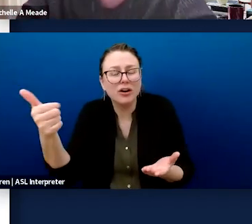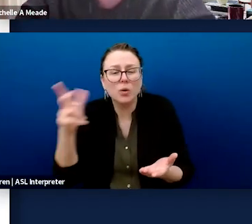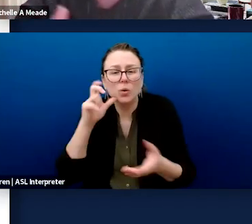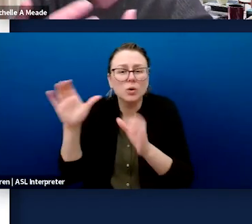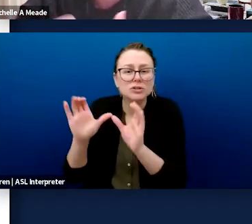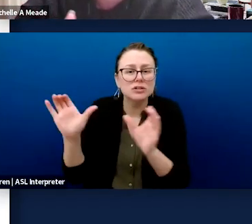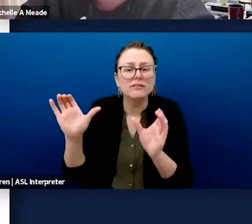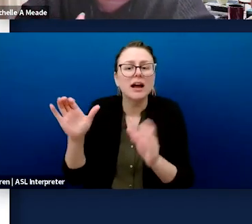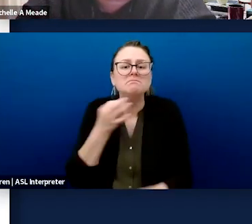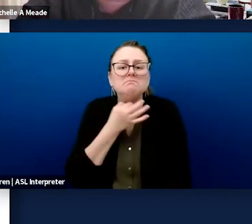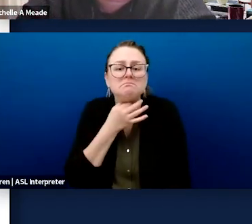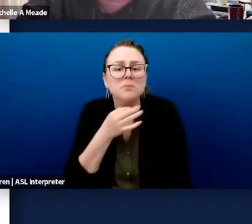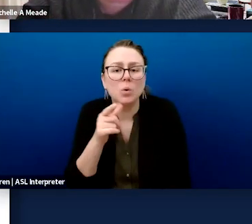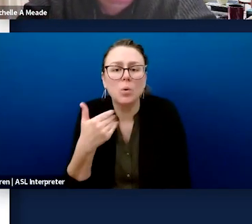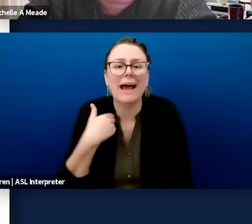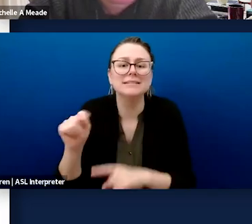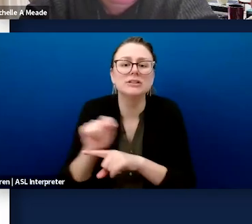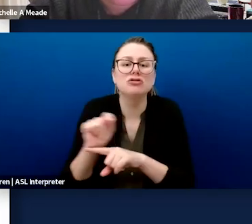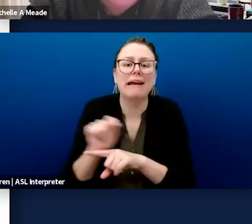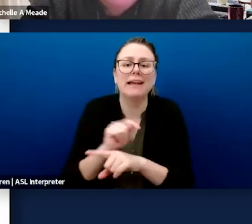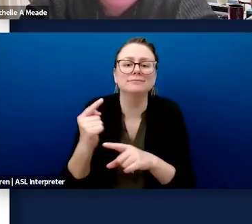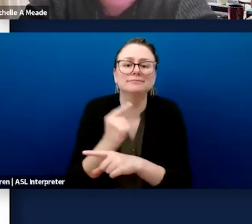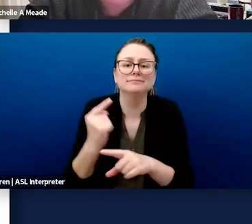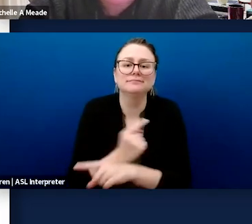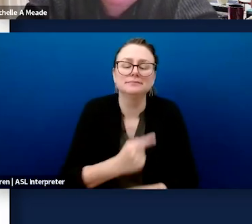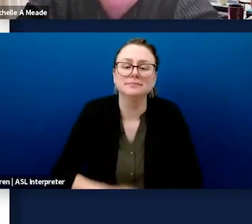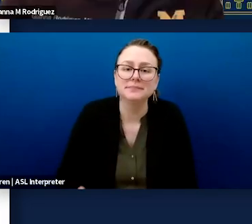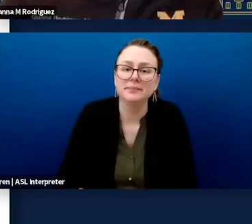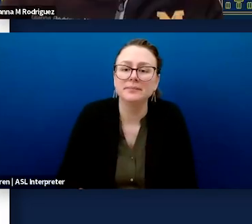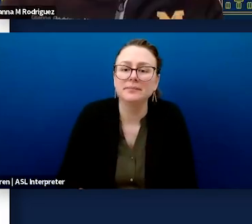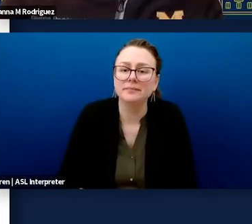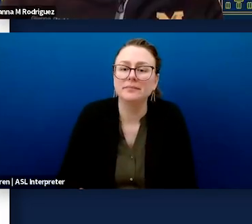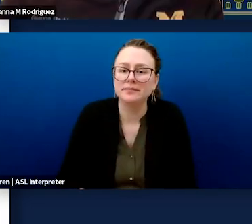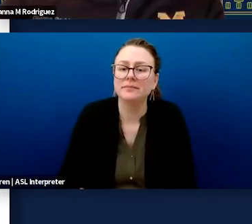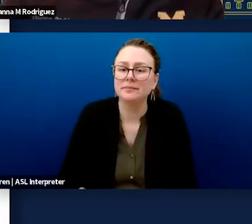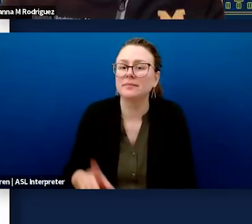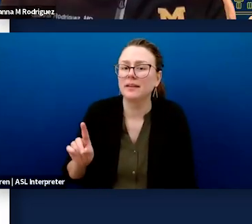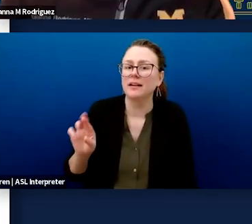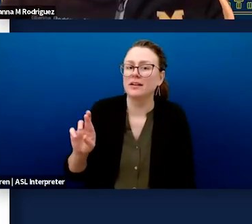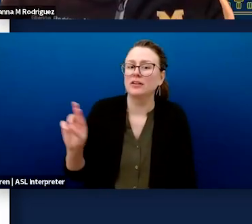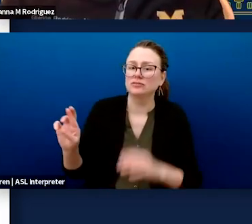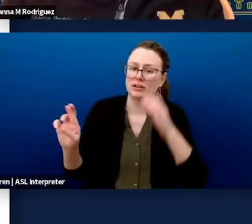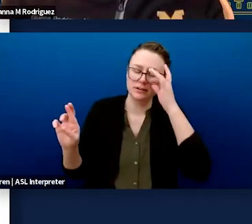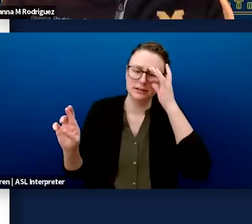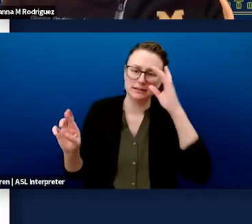certified or have this type of training to partner with you? I think